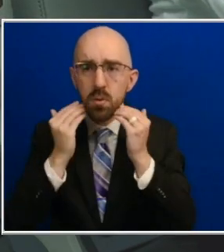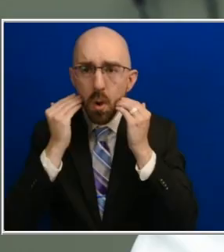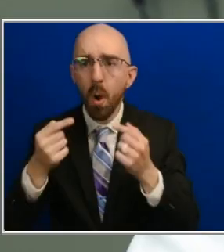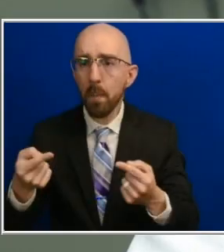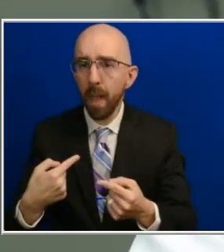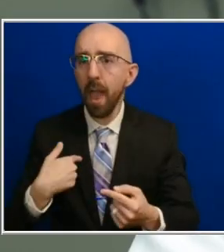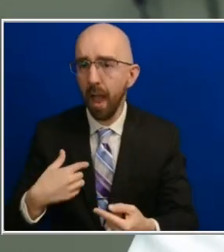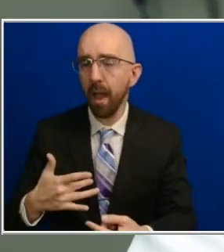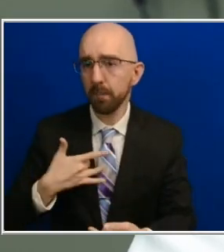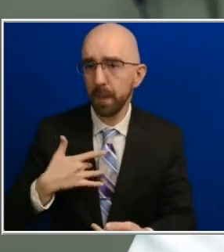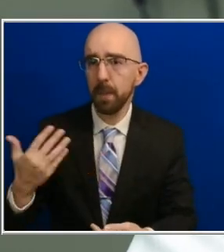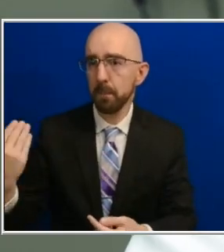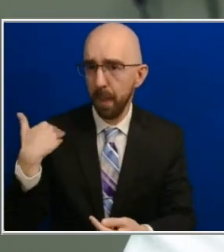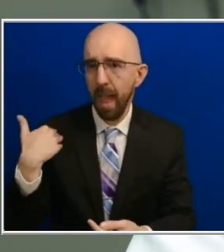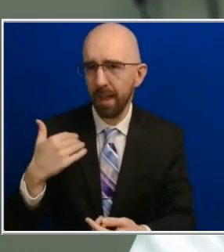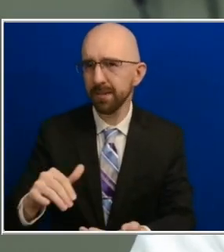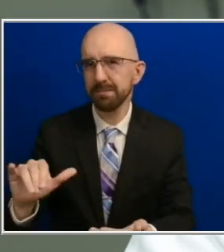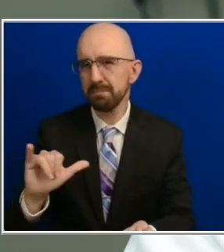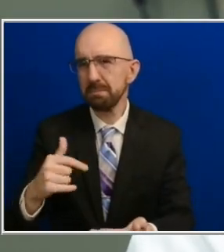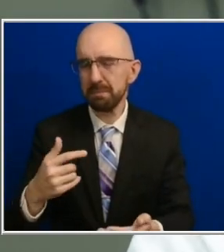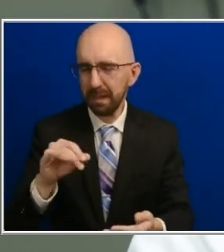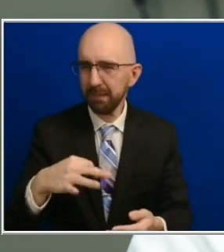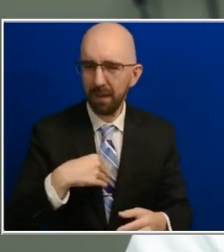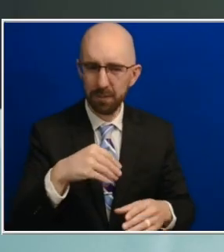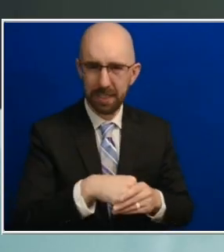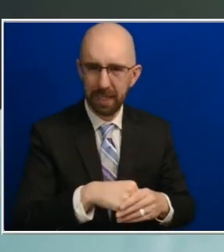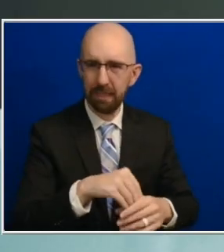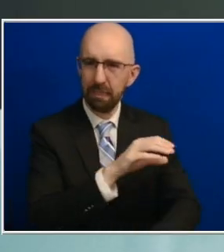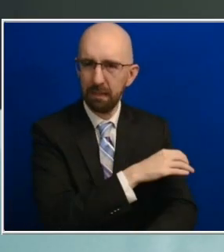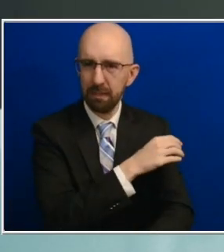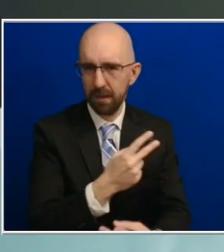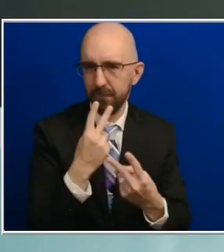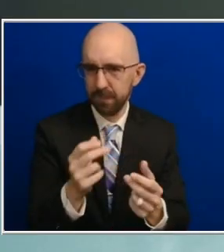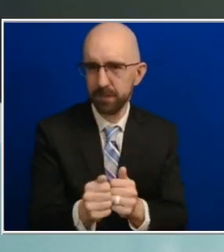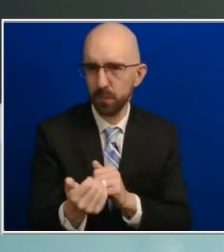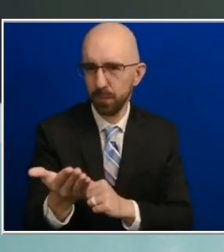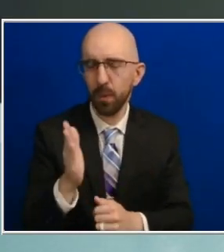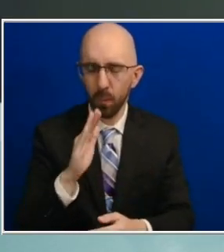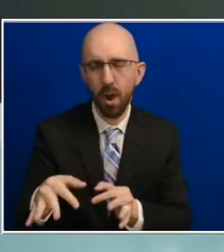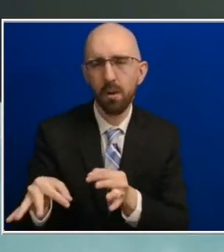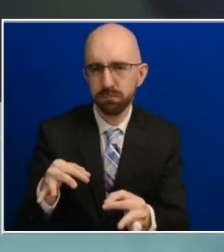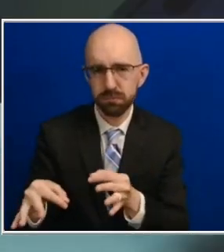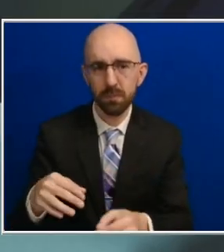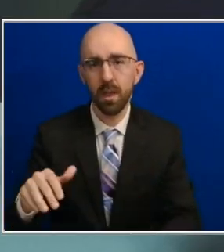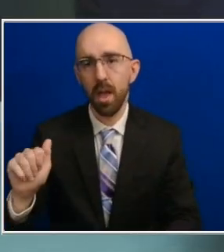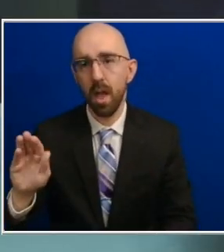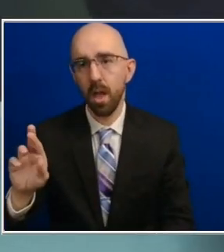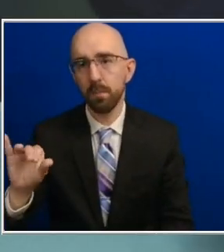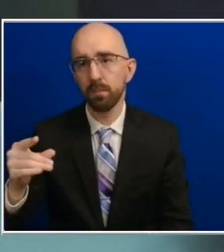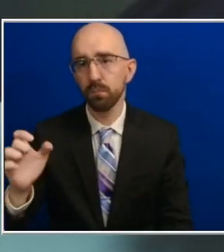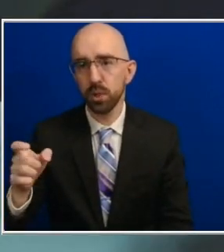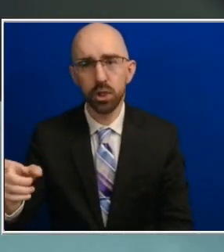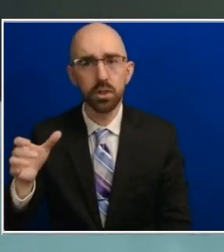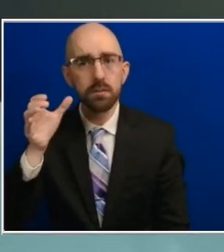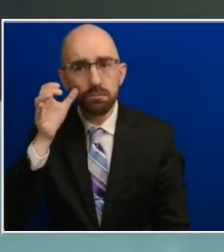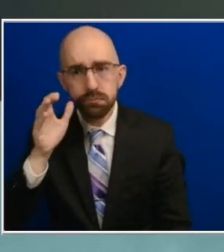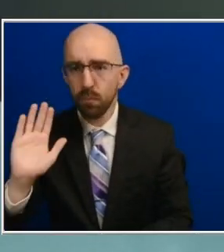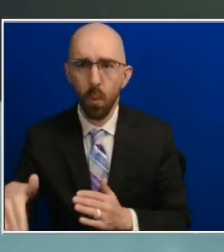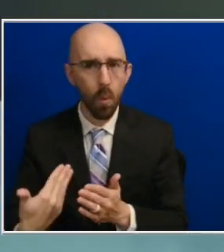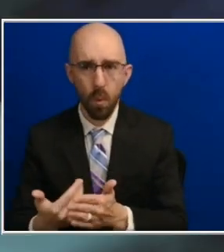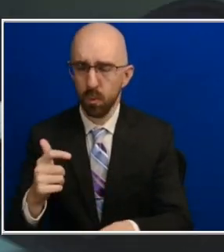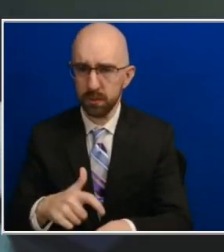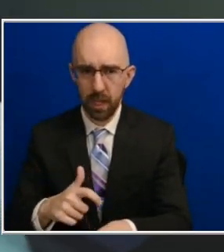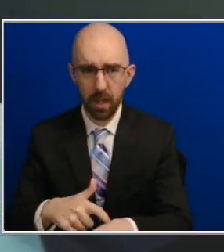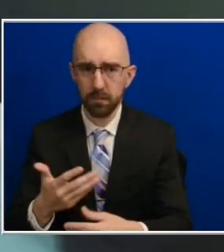just like I would if I was sitting down in a first clinic visit with you. And a bridge was listening the whole time. Let's go ahead